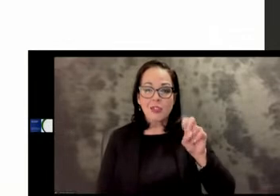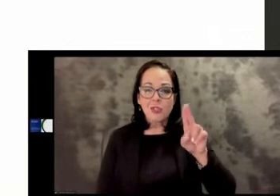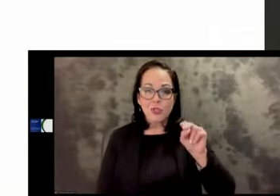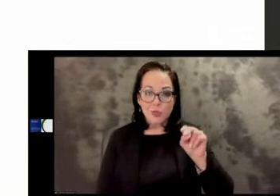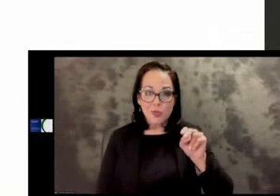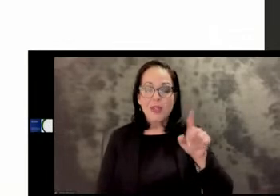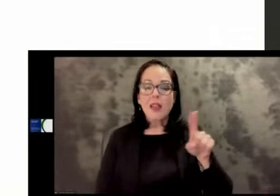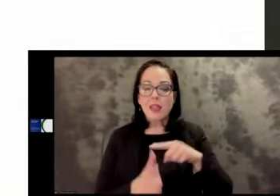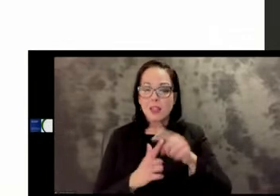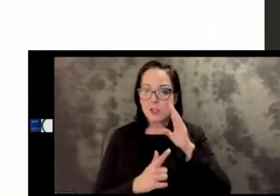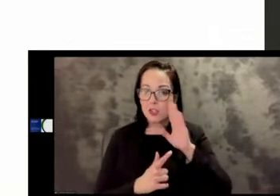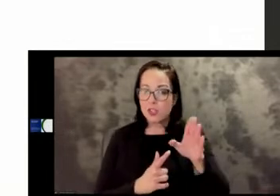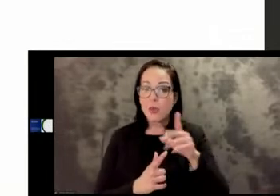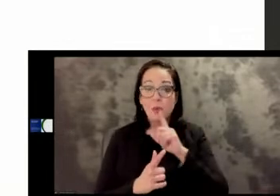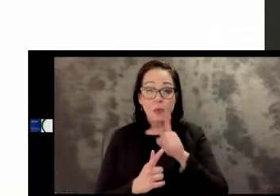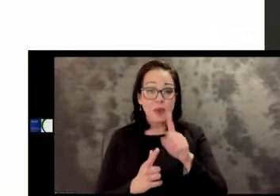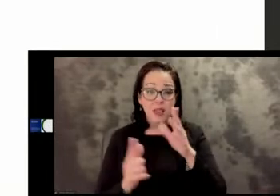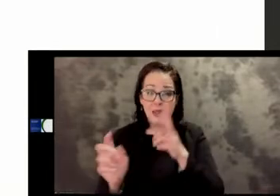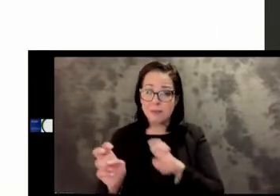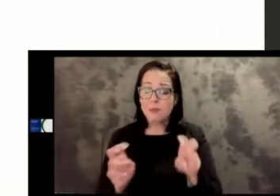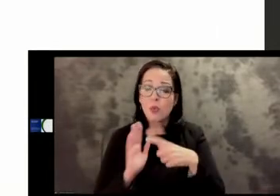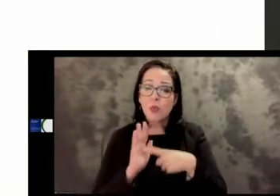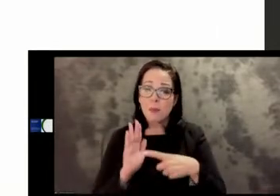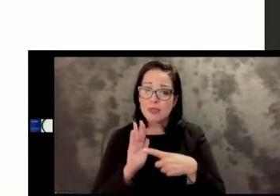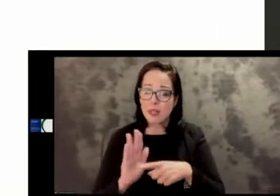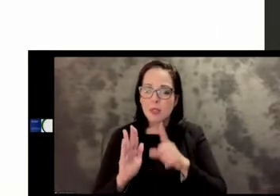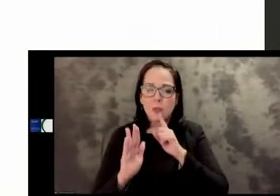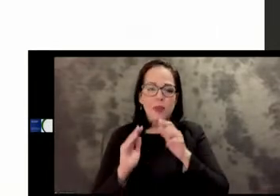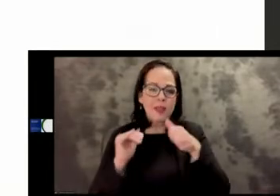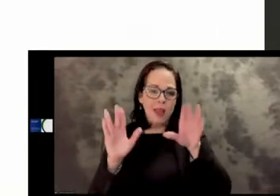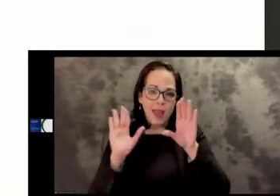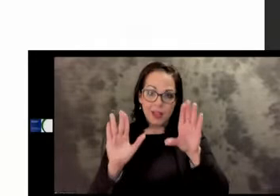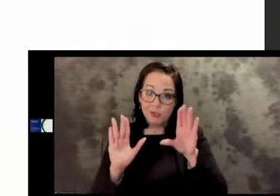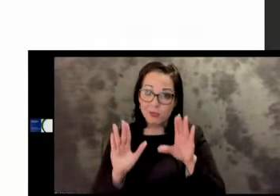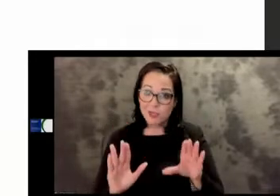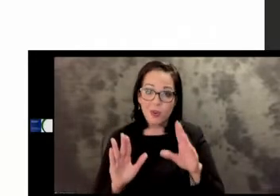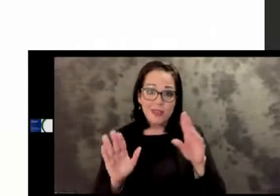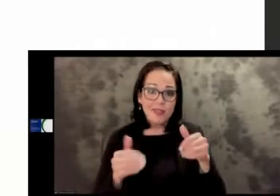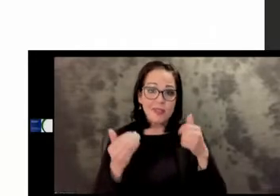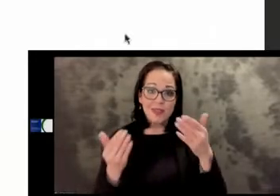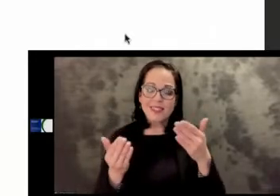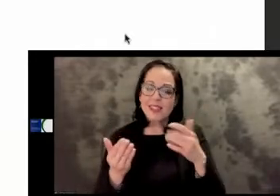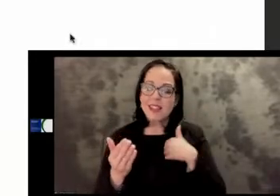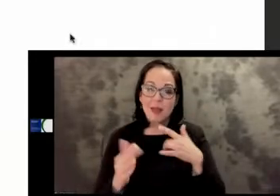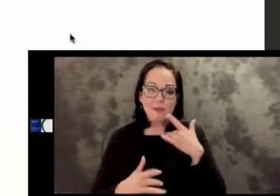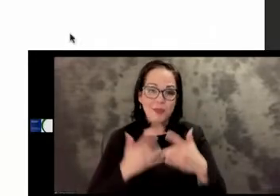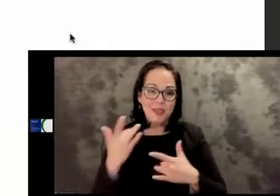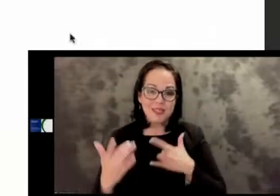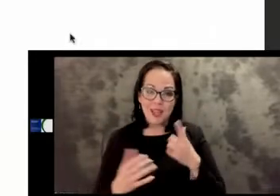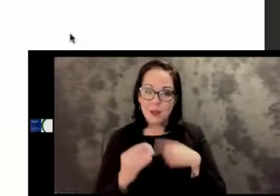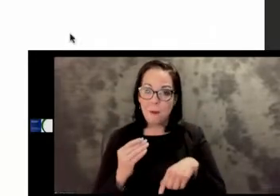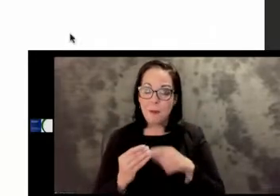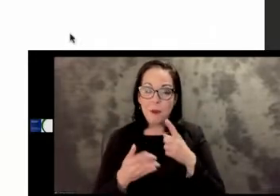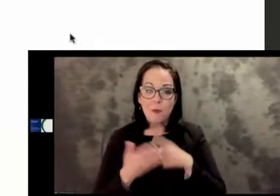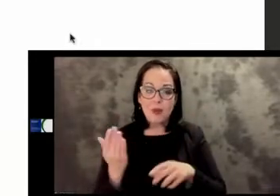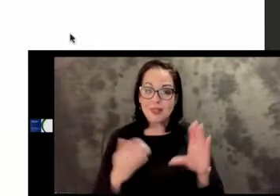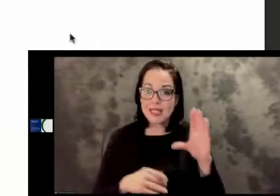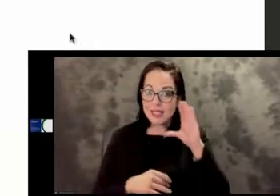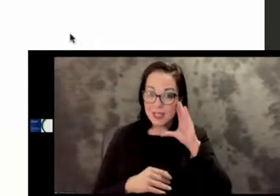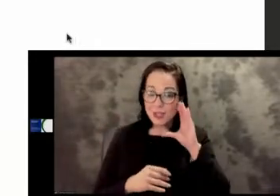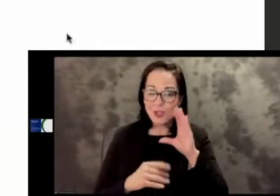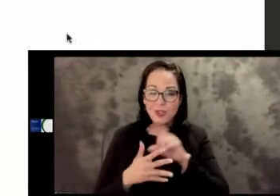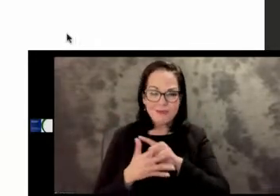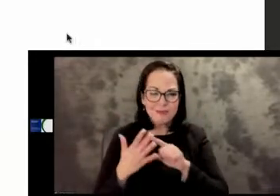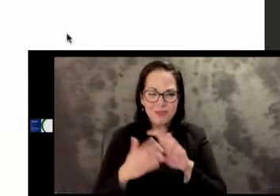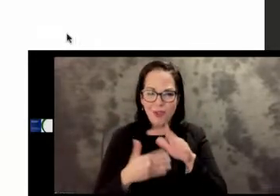us to really present extraordinary sets of recommendations. I'm so excited about the work. They're all